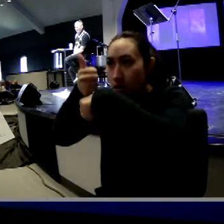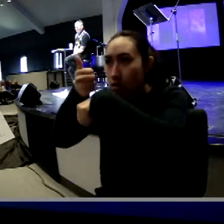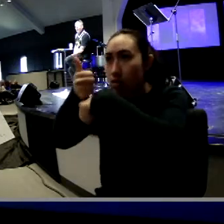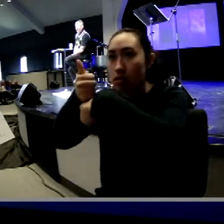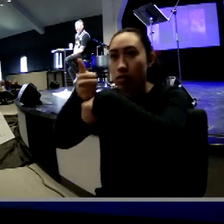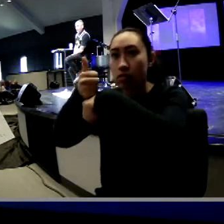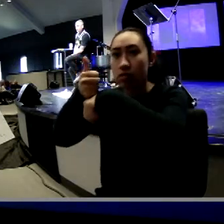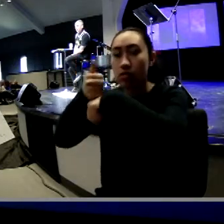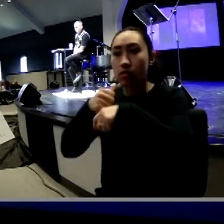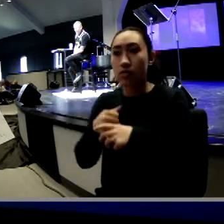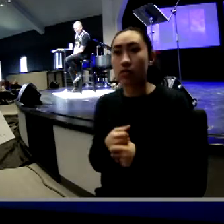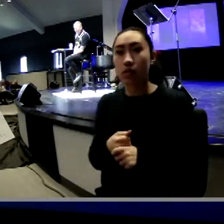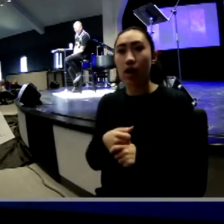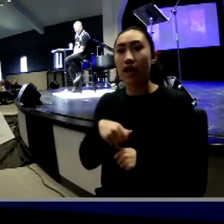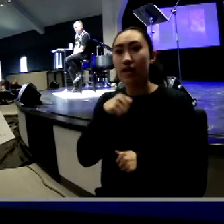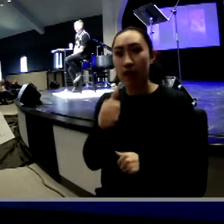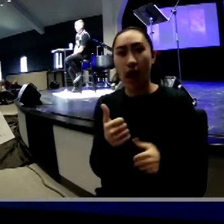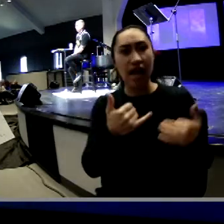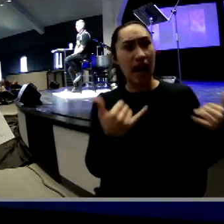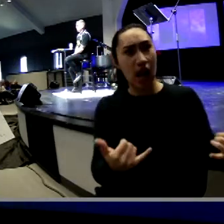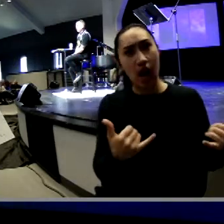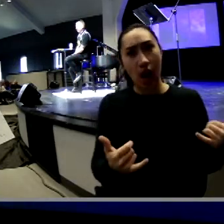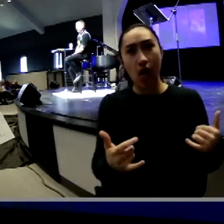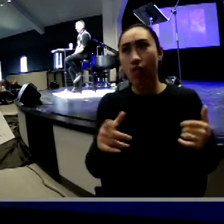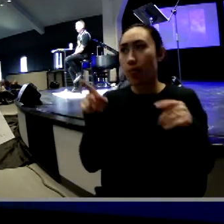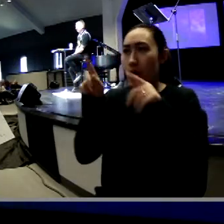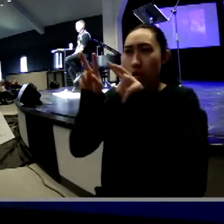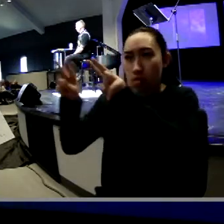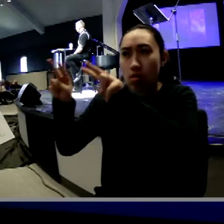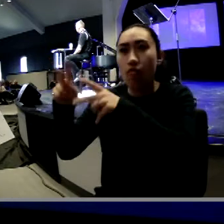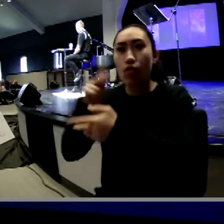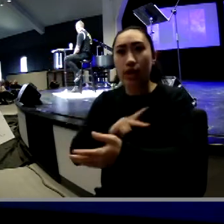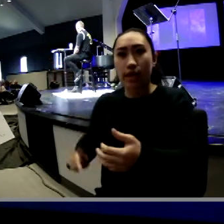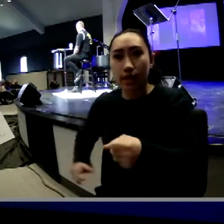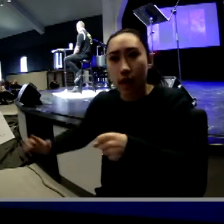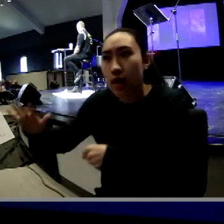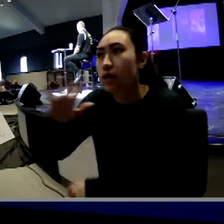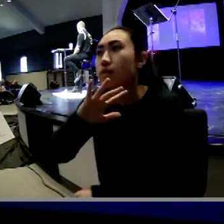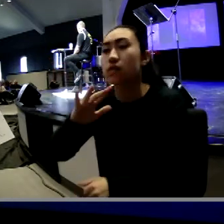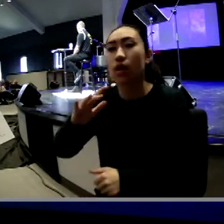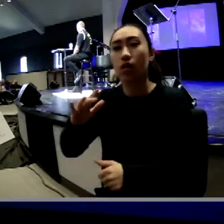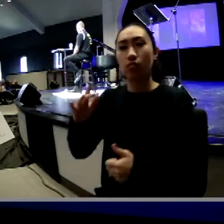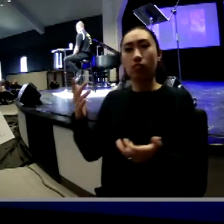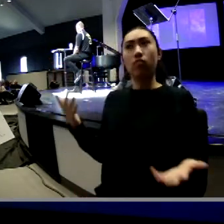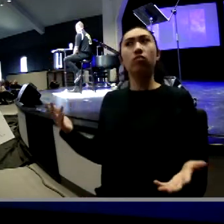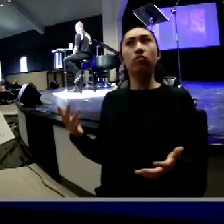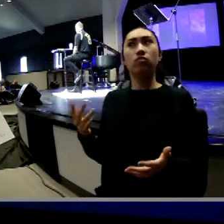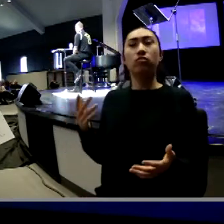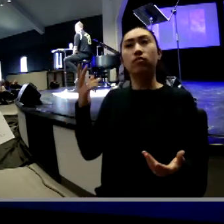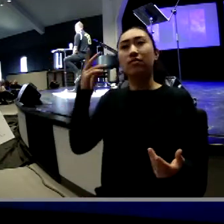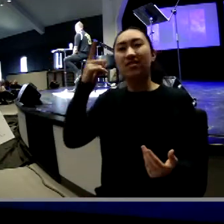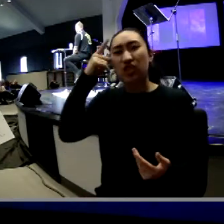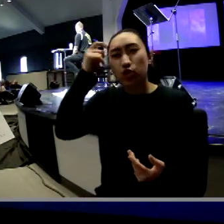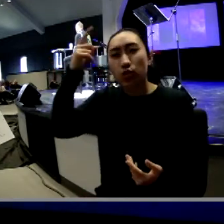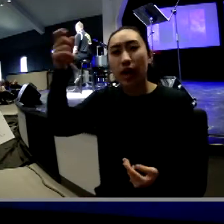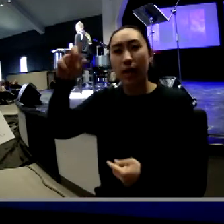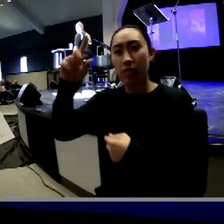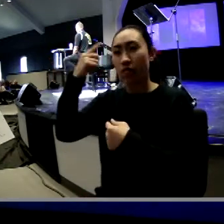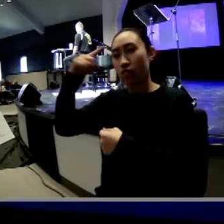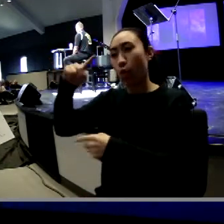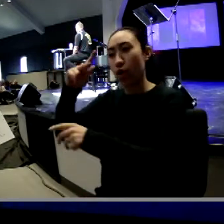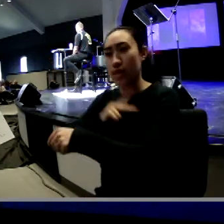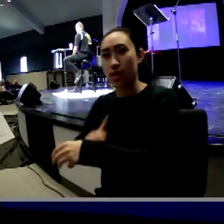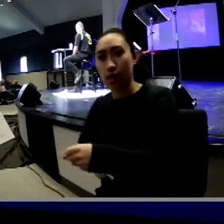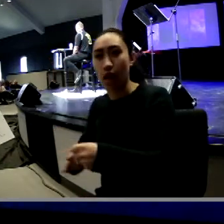story in your perspective of where Summit is and where it's going. And start dreaming big in